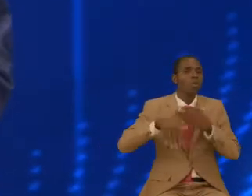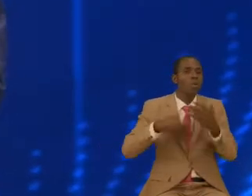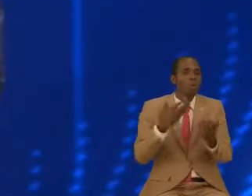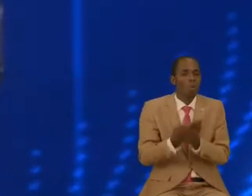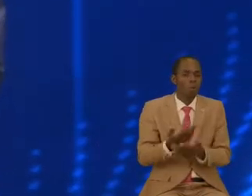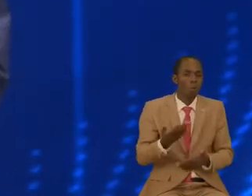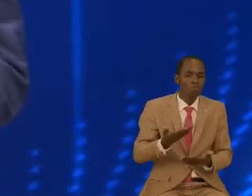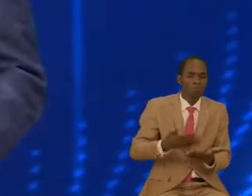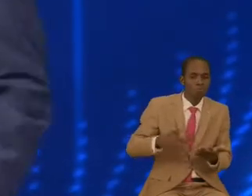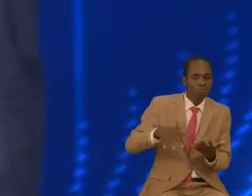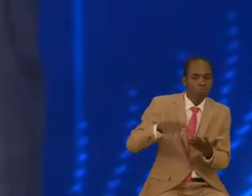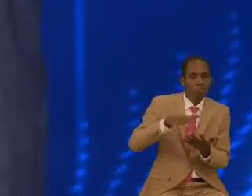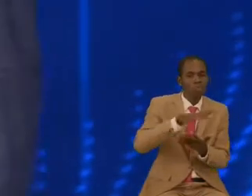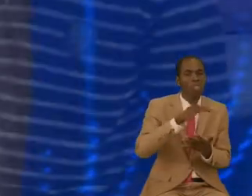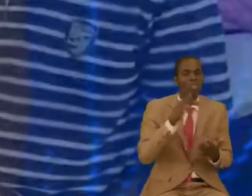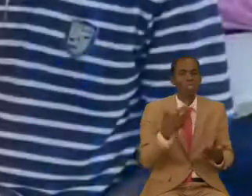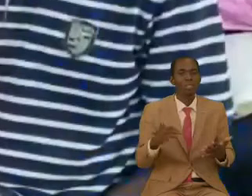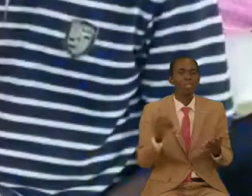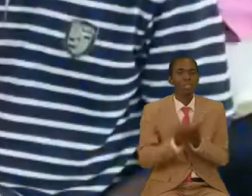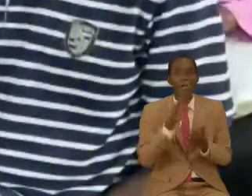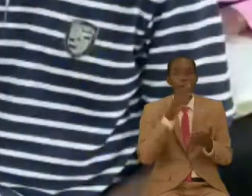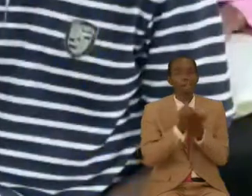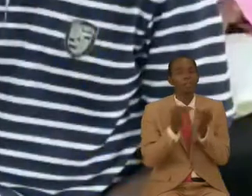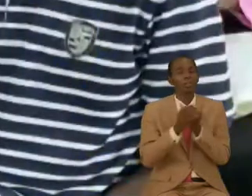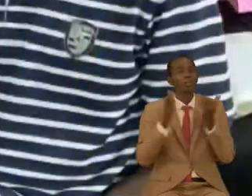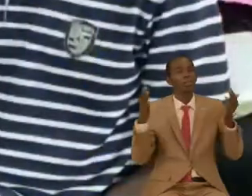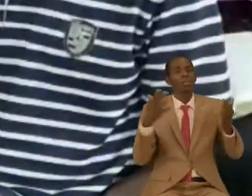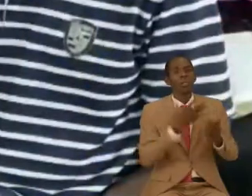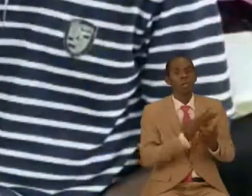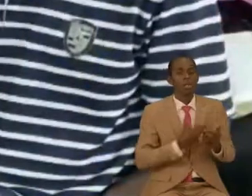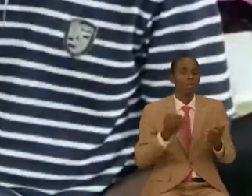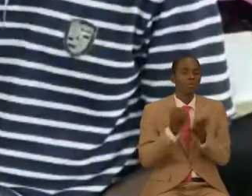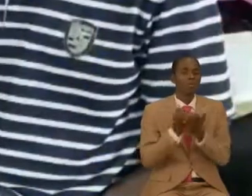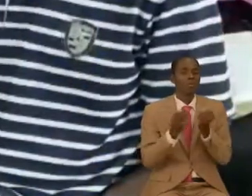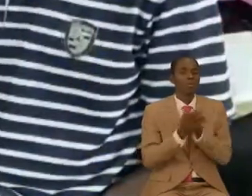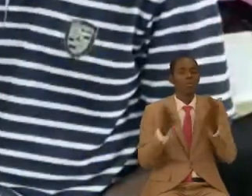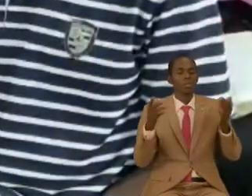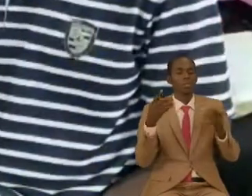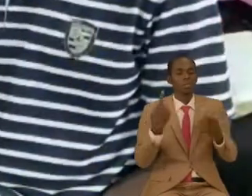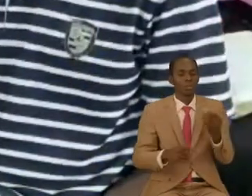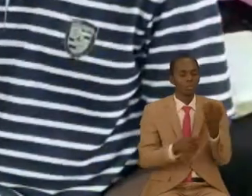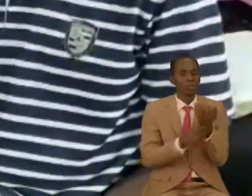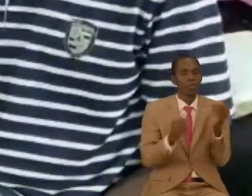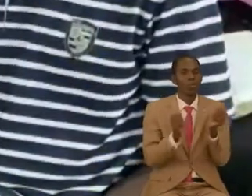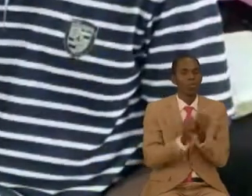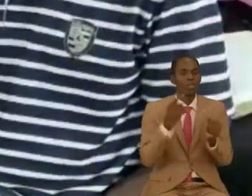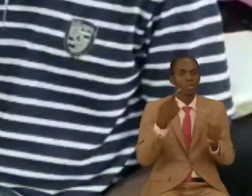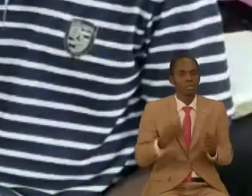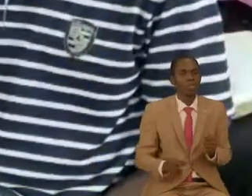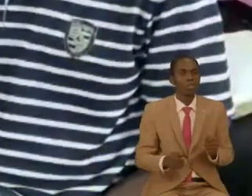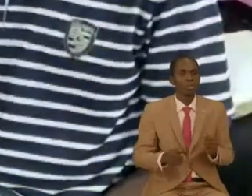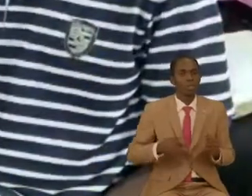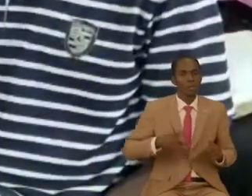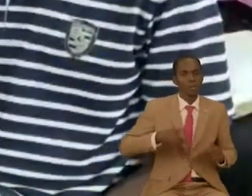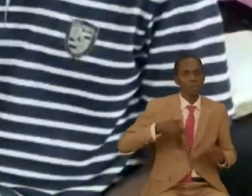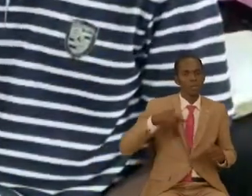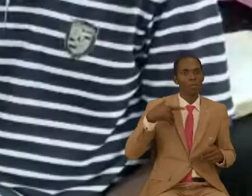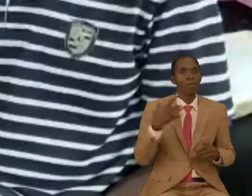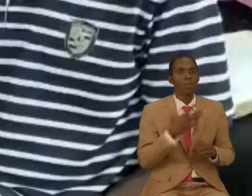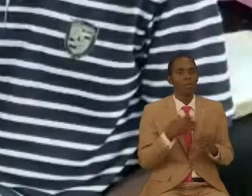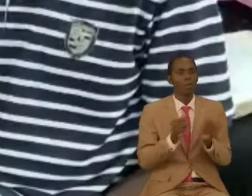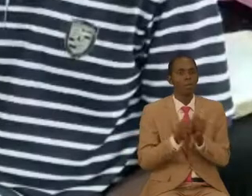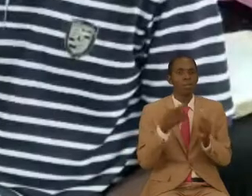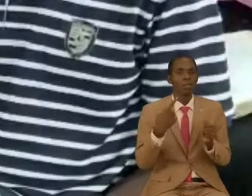things are crucified, and we have crucified the flesh with the affections and the lusts. In 1